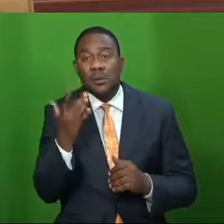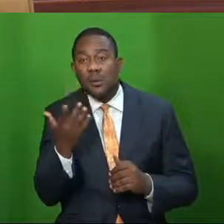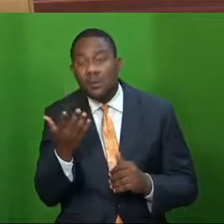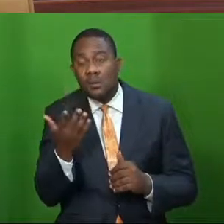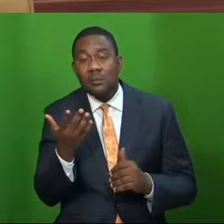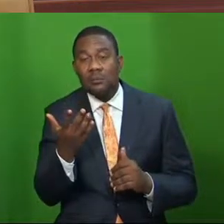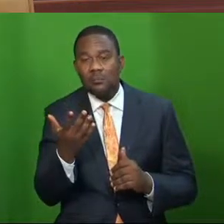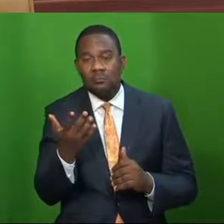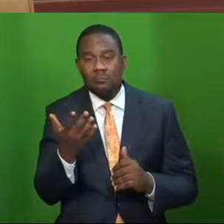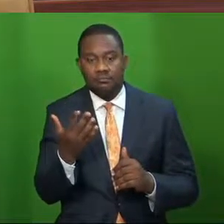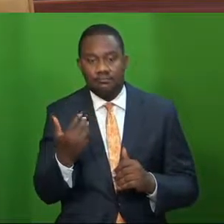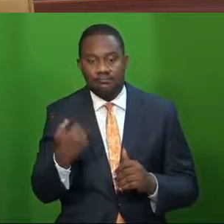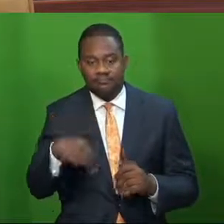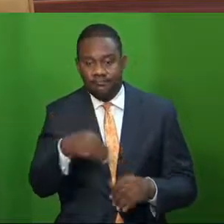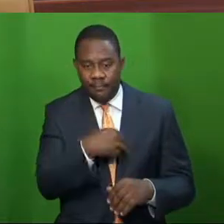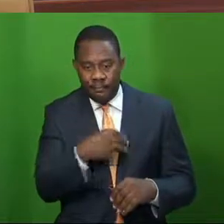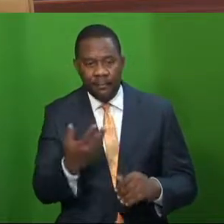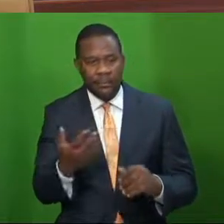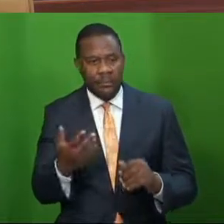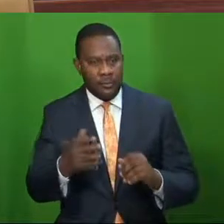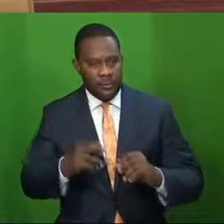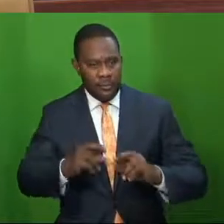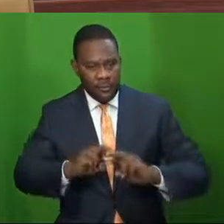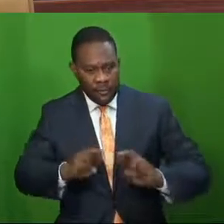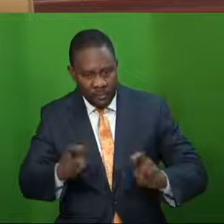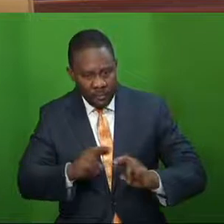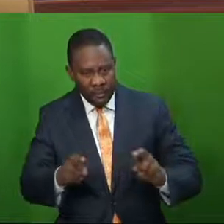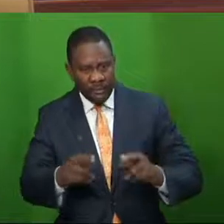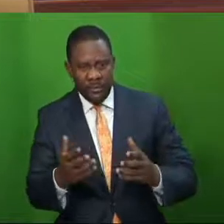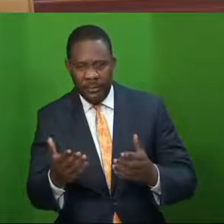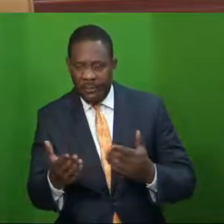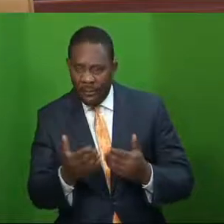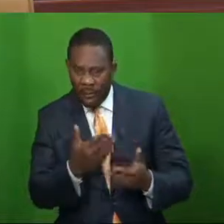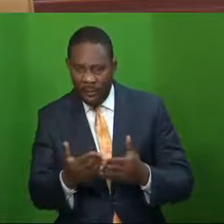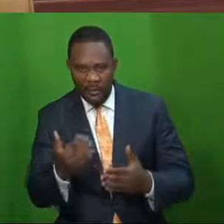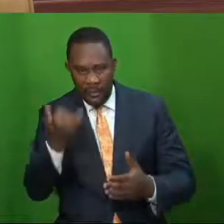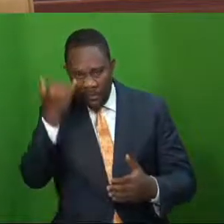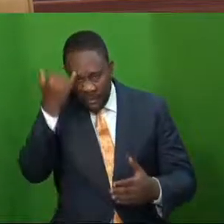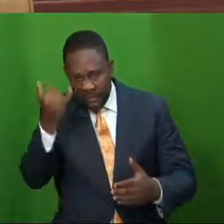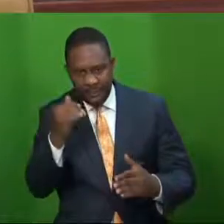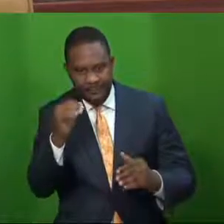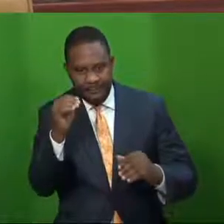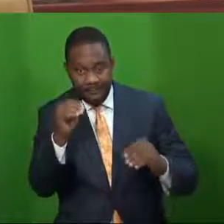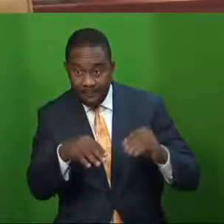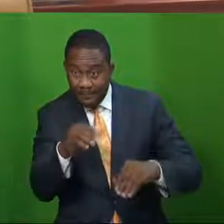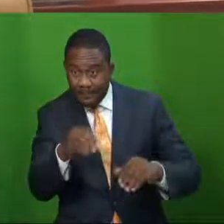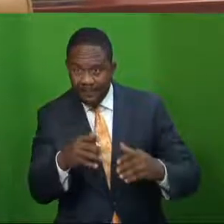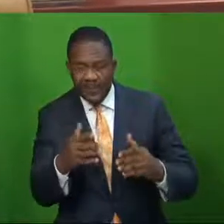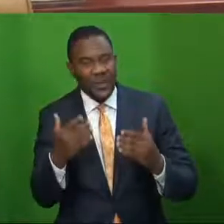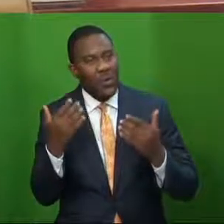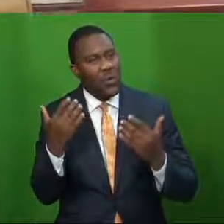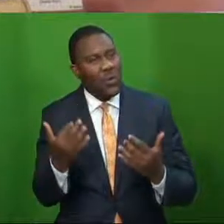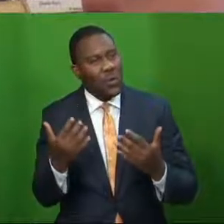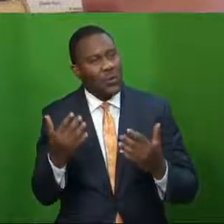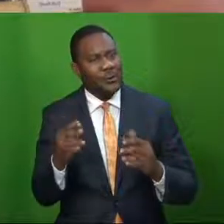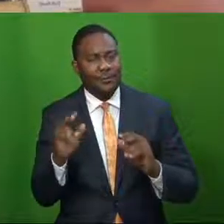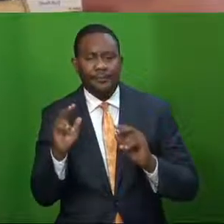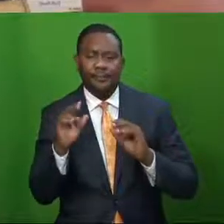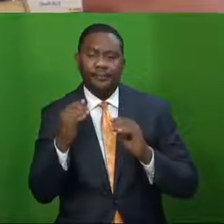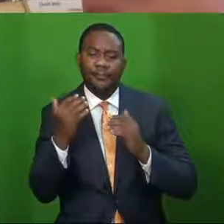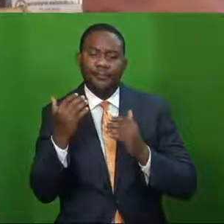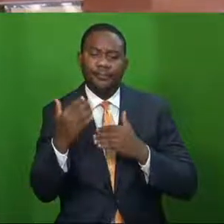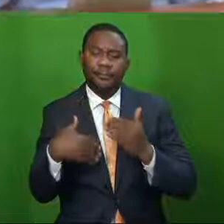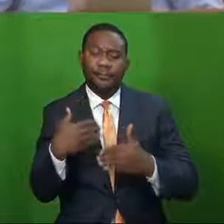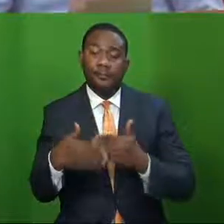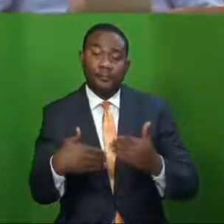to make, and we are all looking forward to the process. It's not clear where we